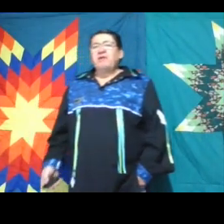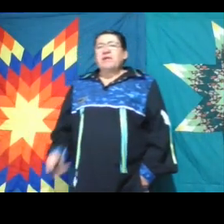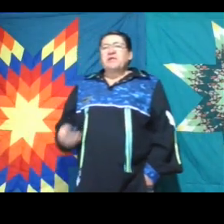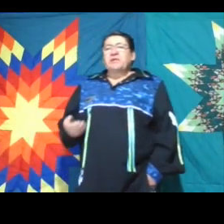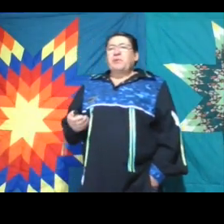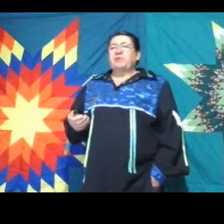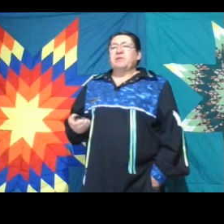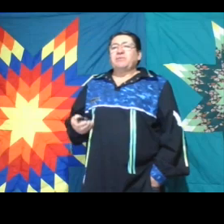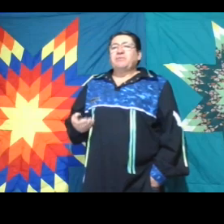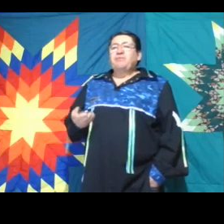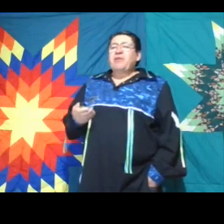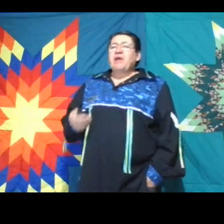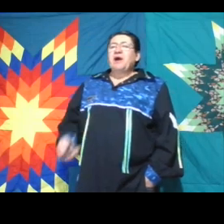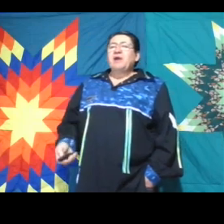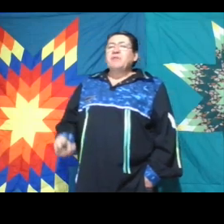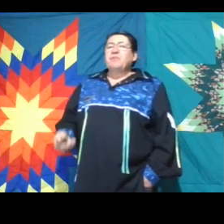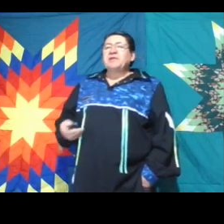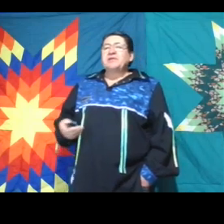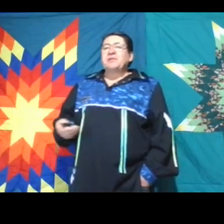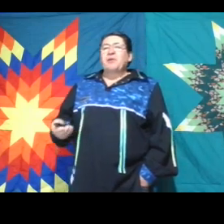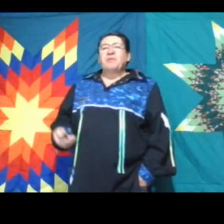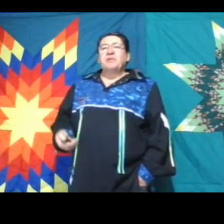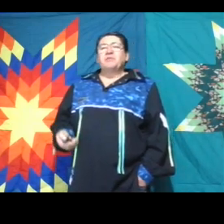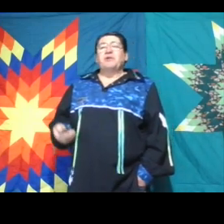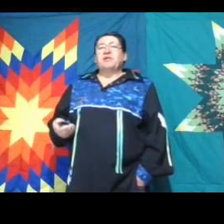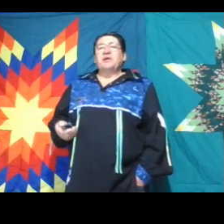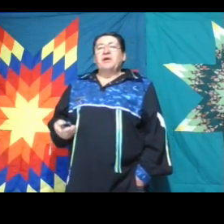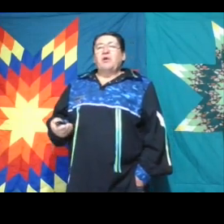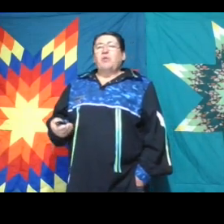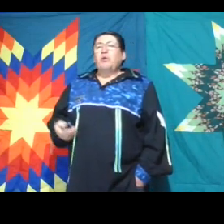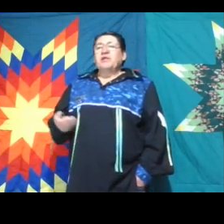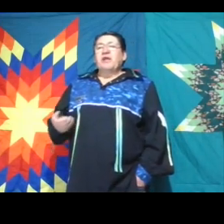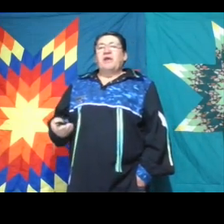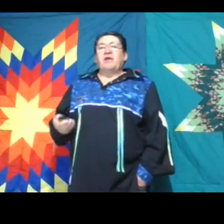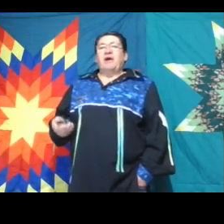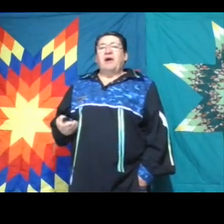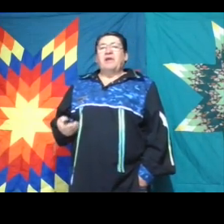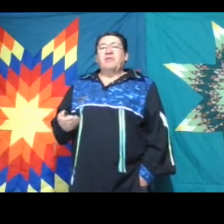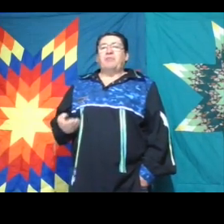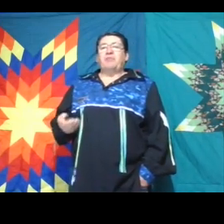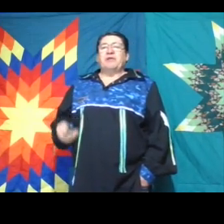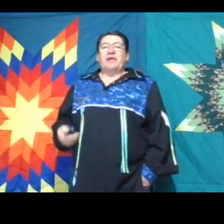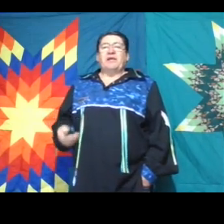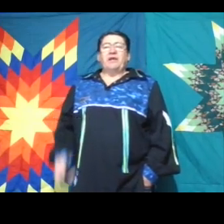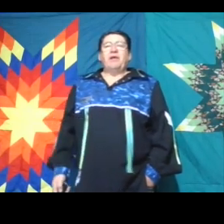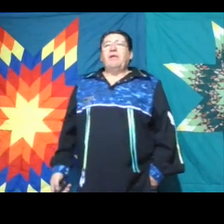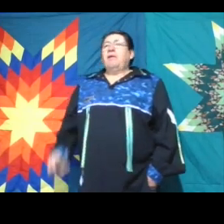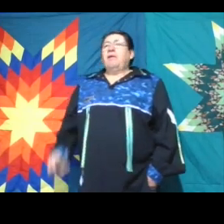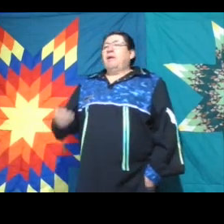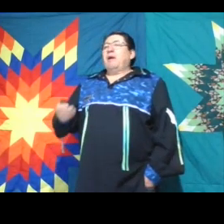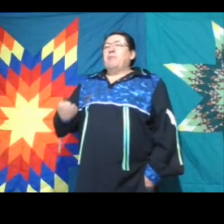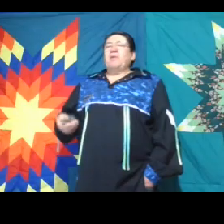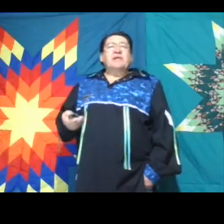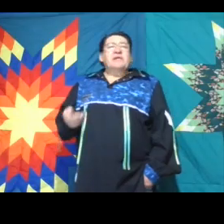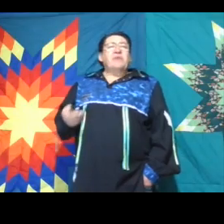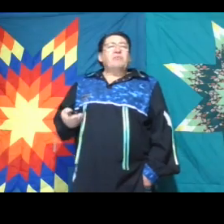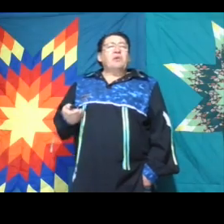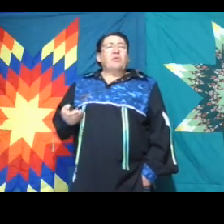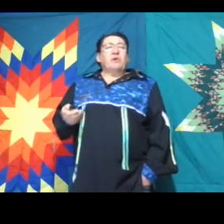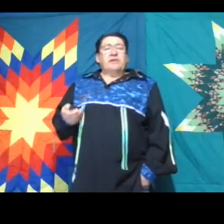for Indigenous peoples in occupations departments with which they are underrepresented. A